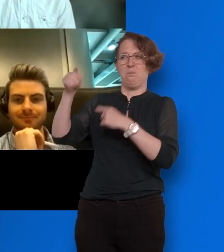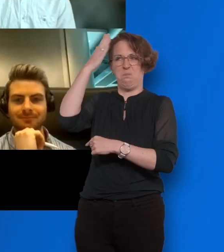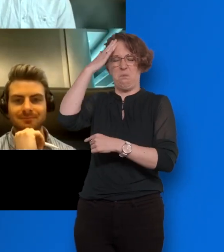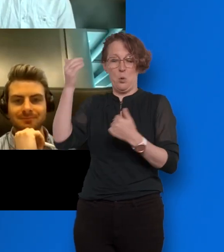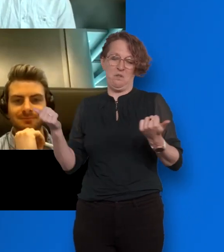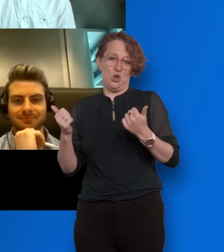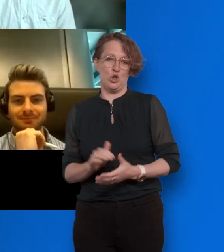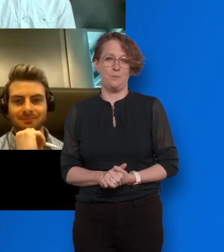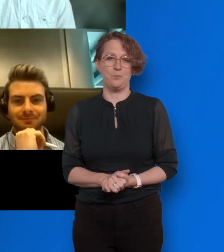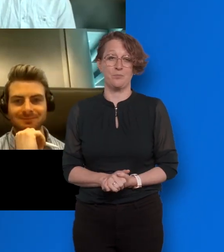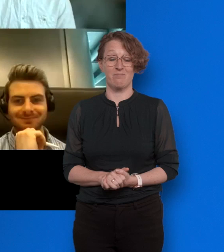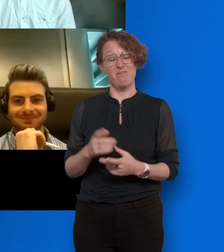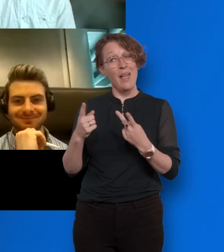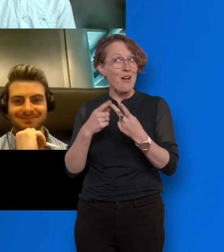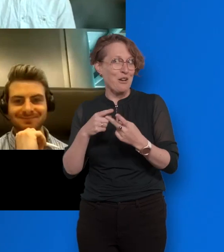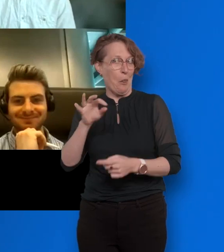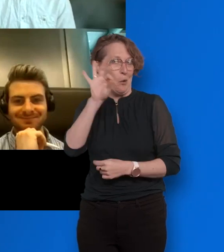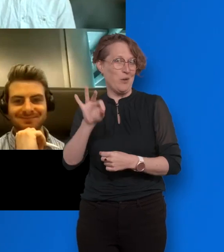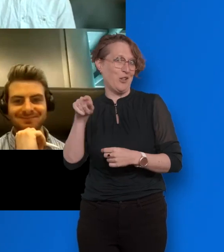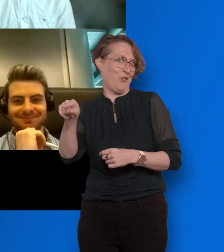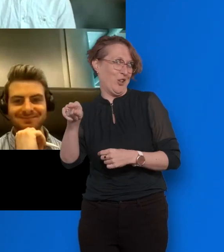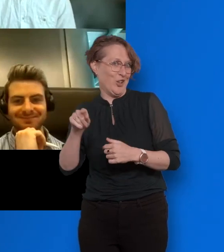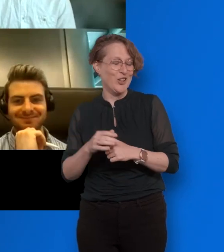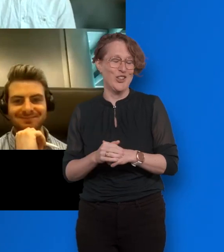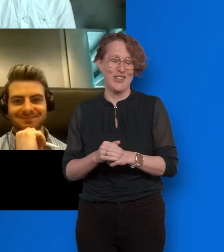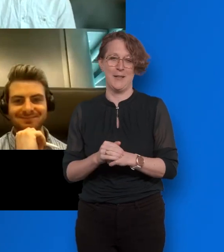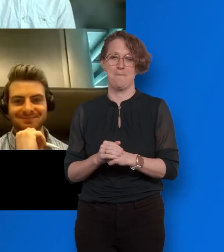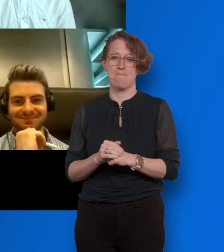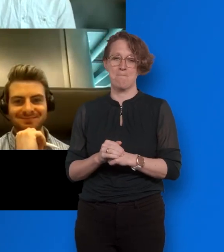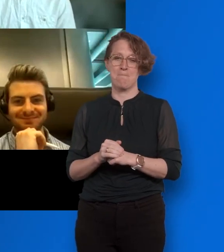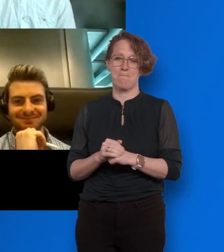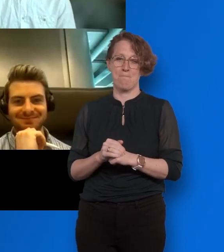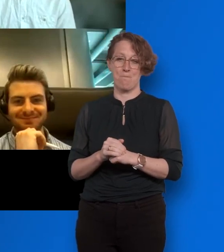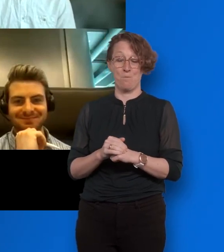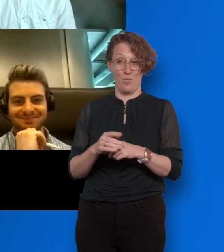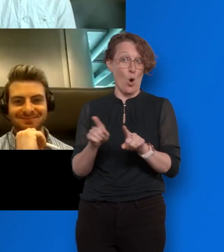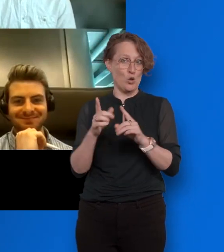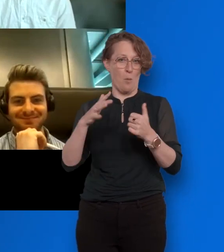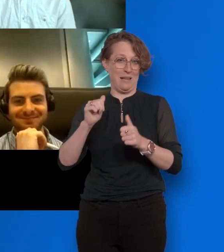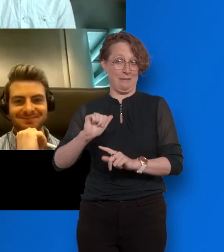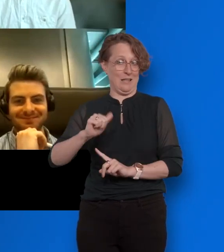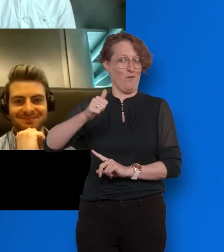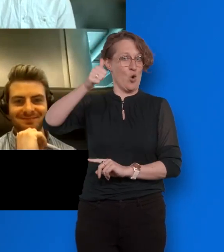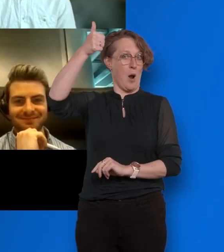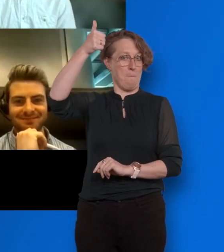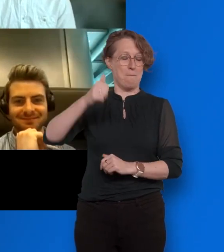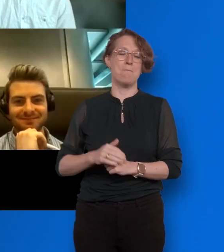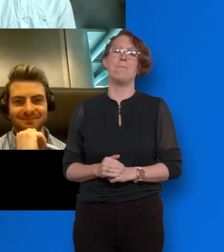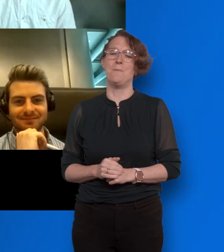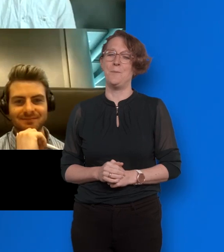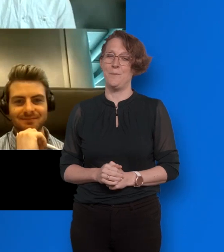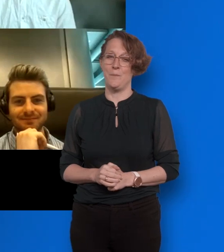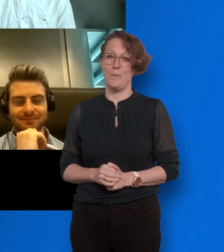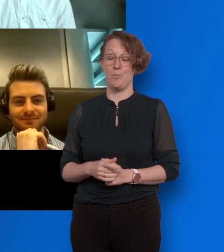Thank you. I've got another one for you, simply because it's also been voted up the most. So your